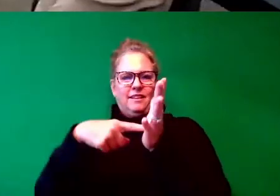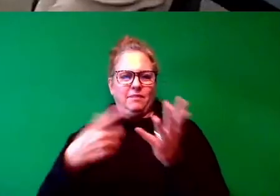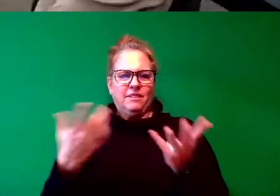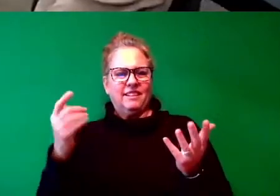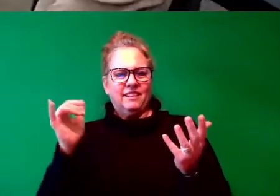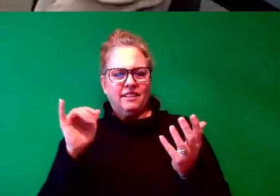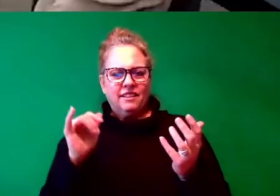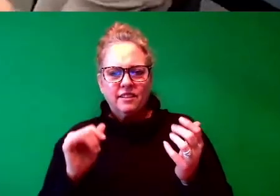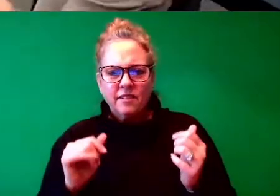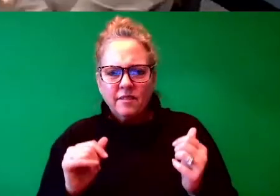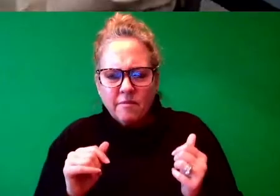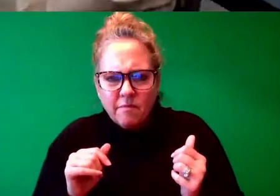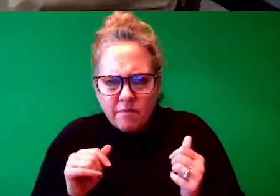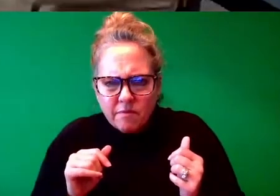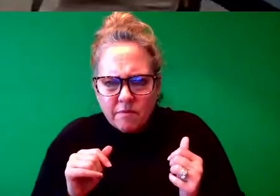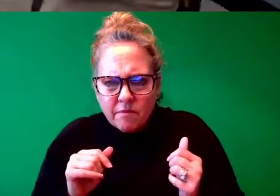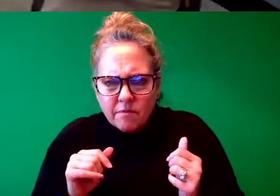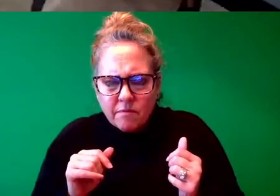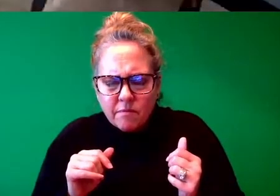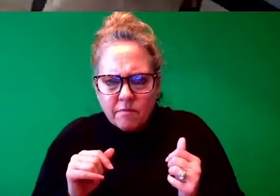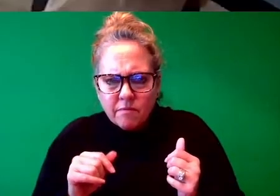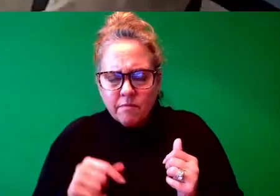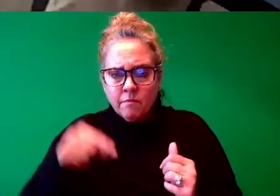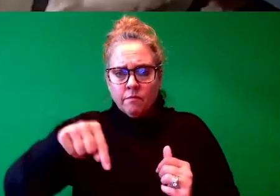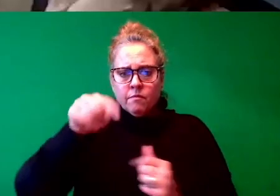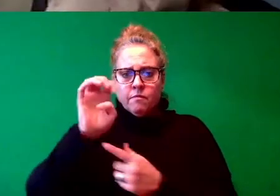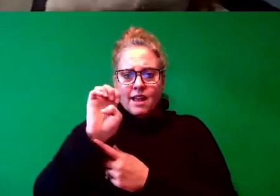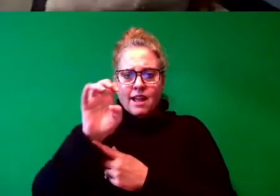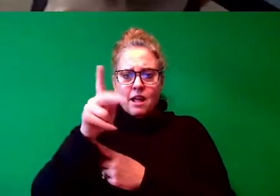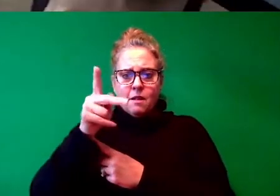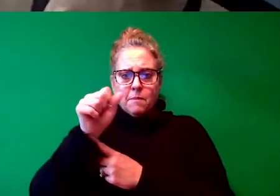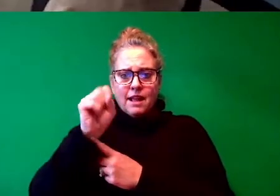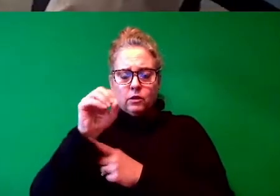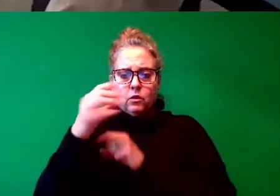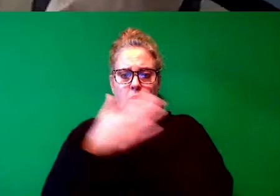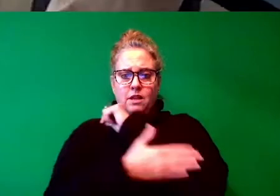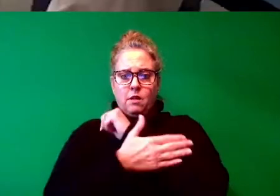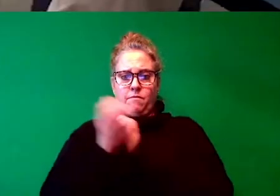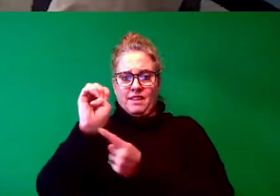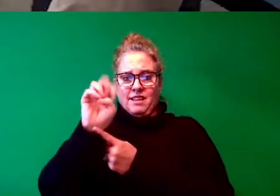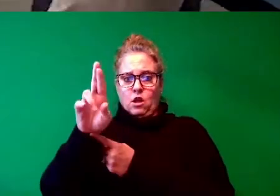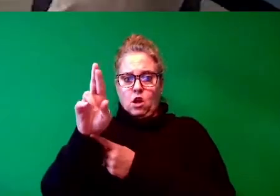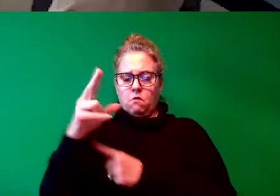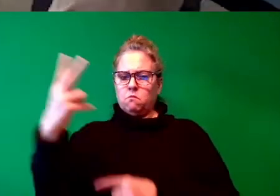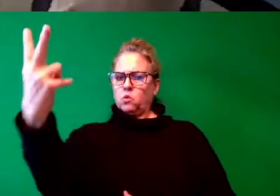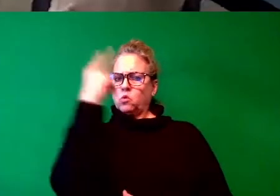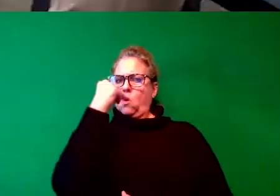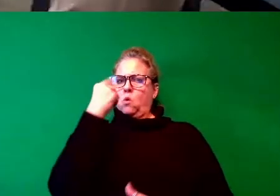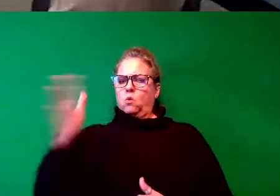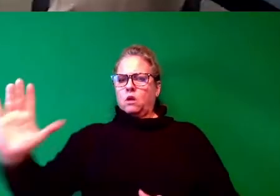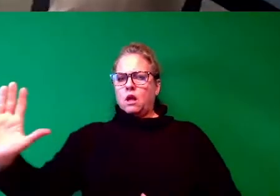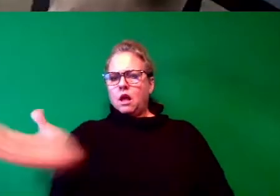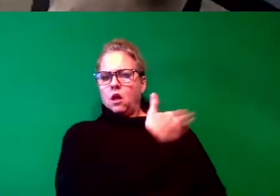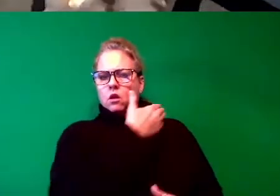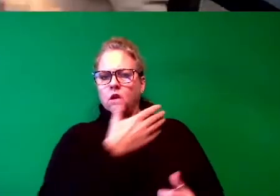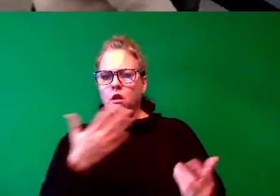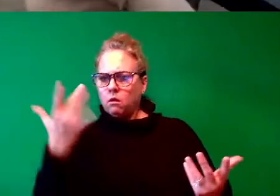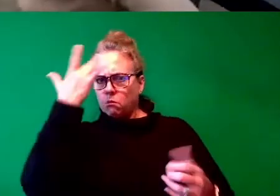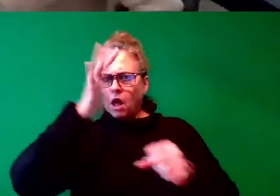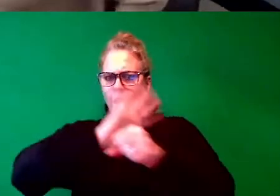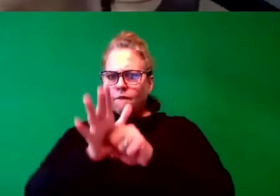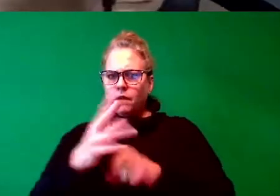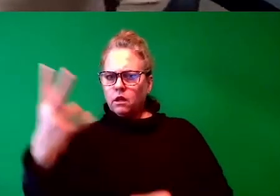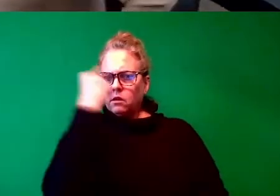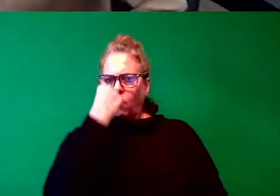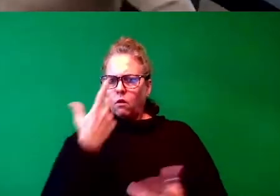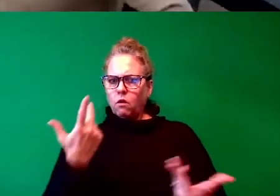being sent away from the ER in an emergency situation because of COVID. I don't believe that's happening. If it is, correct me